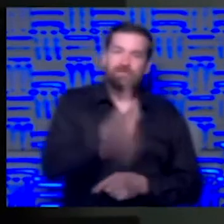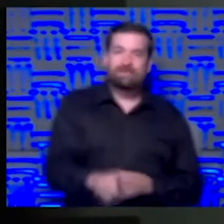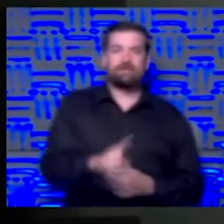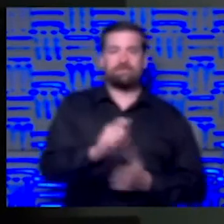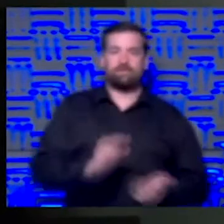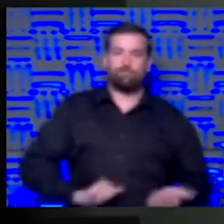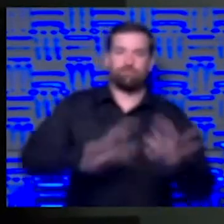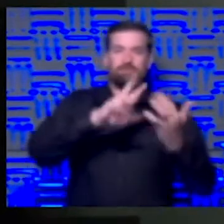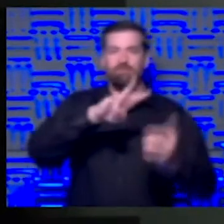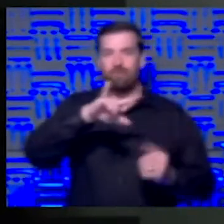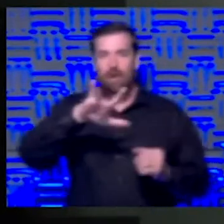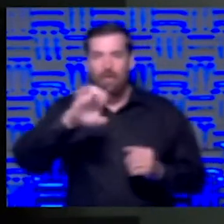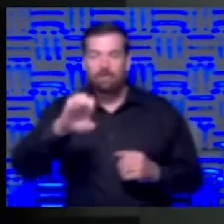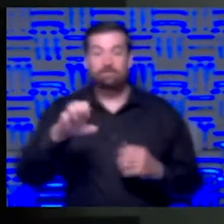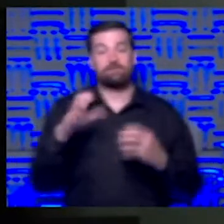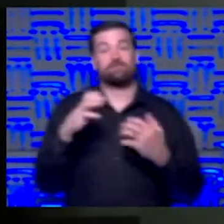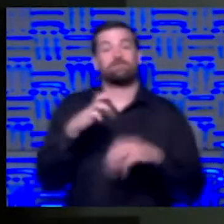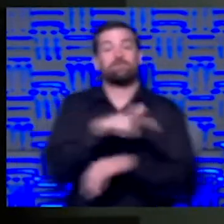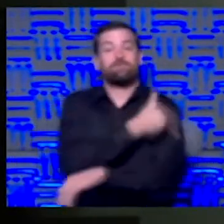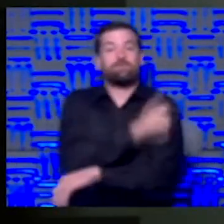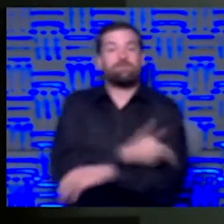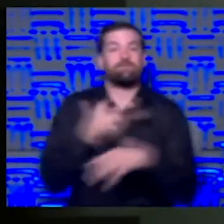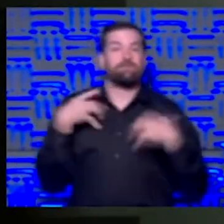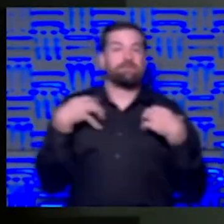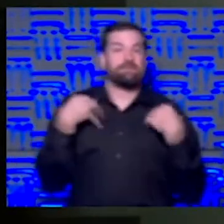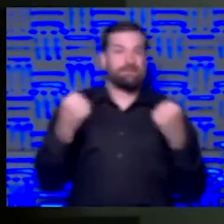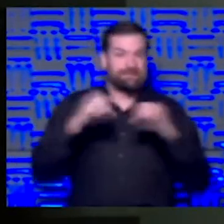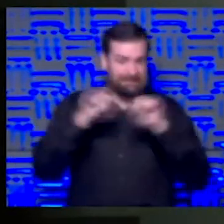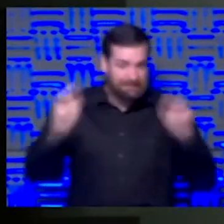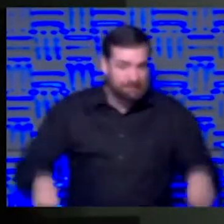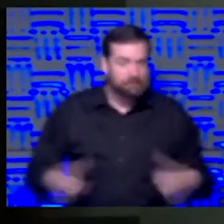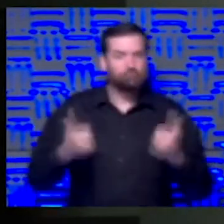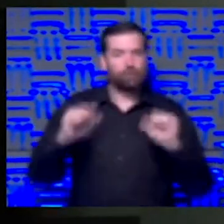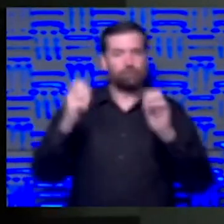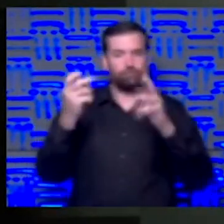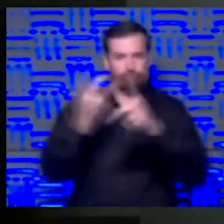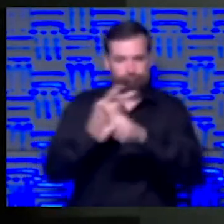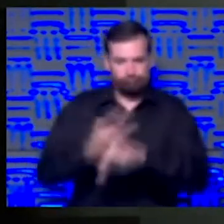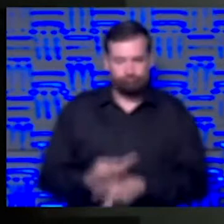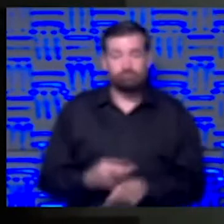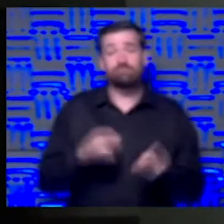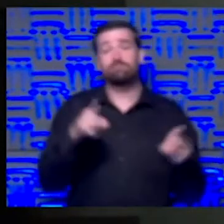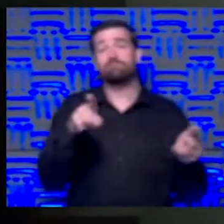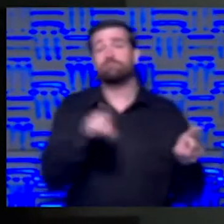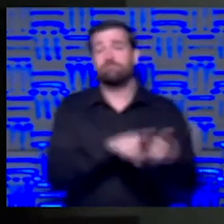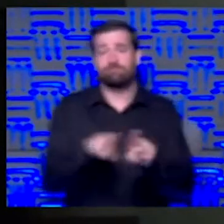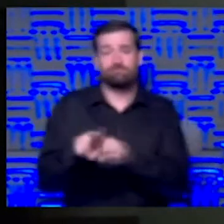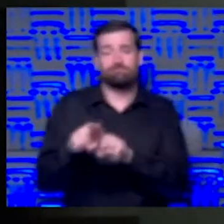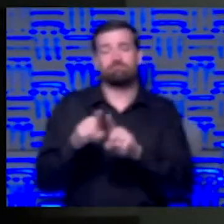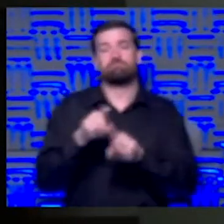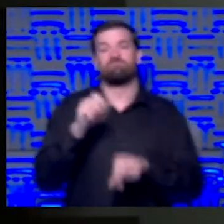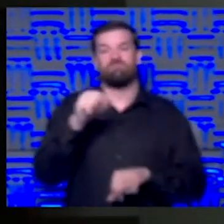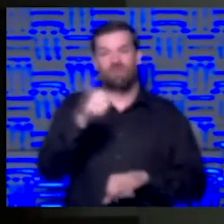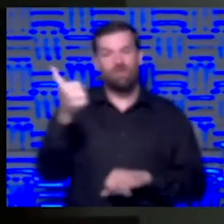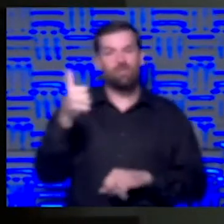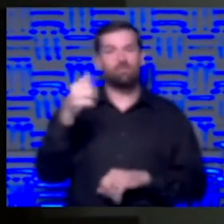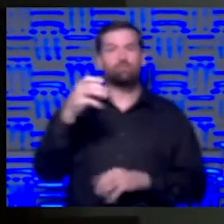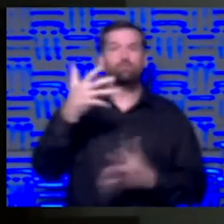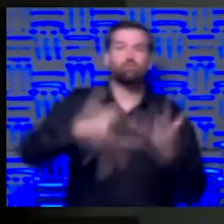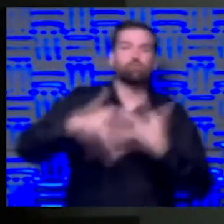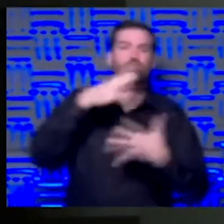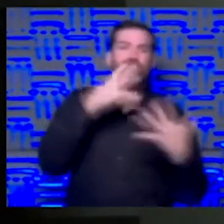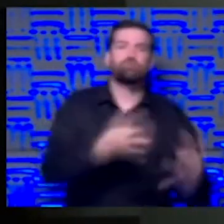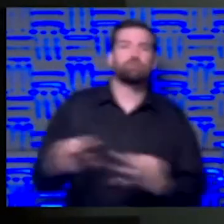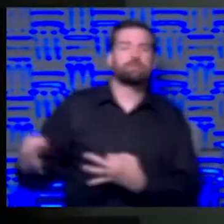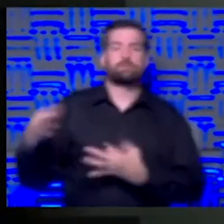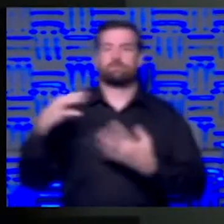the hospital and the health system is modeling that, bringing us together as a community, as well as many of the other social determinants of these underlying